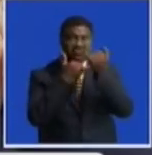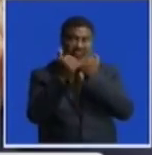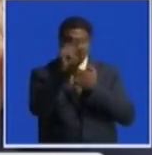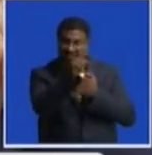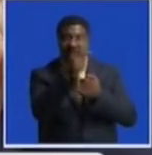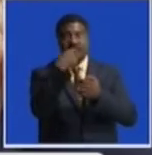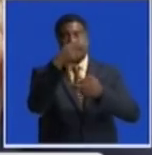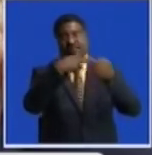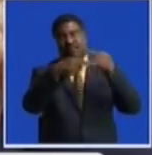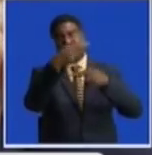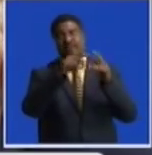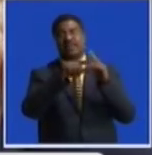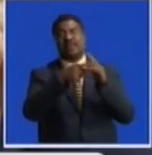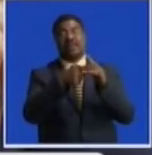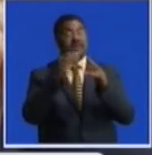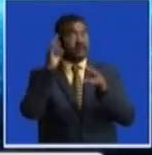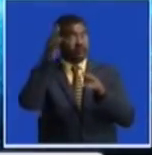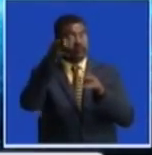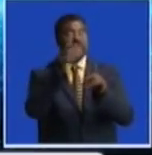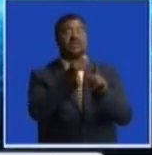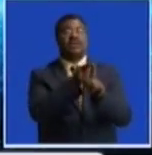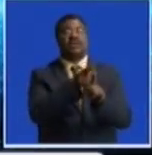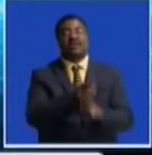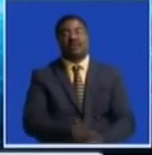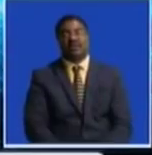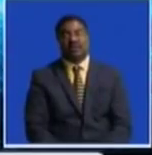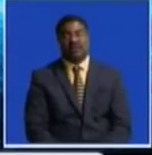get reversed in future audit instances.